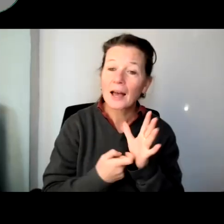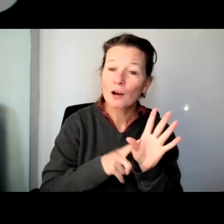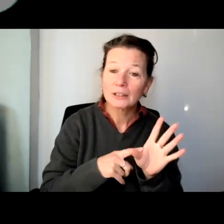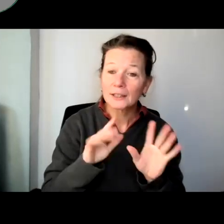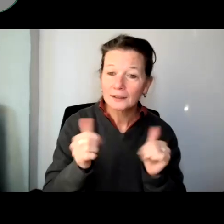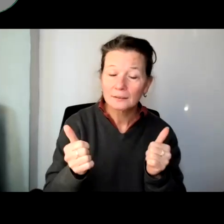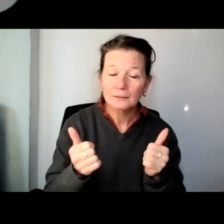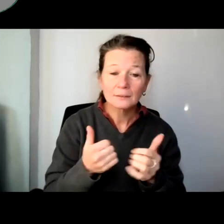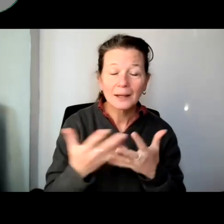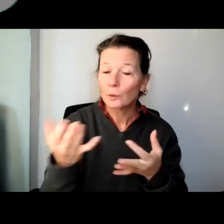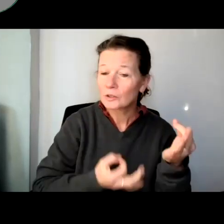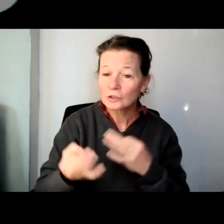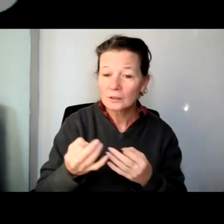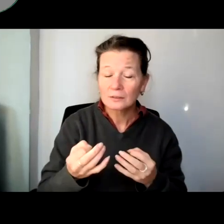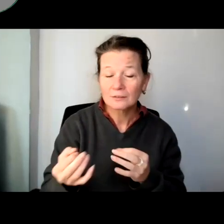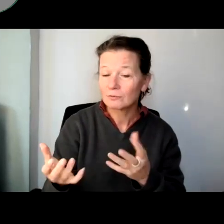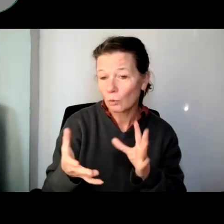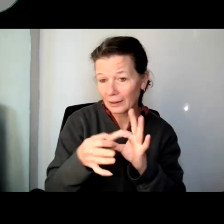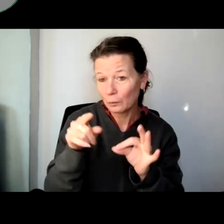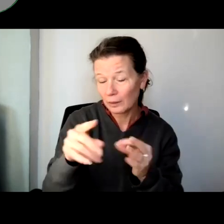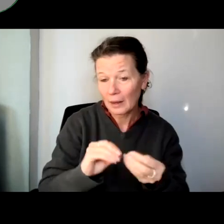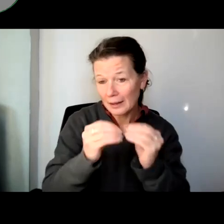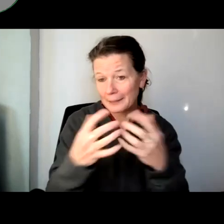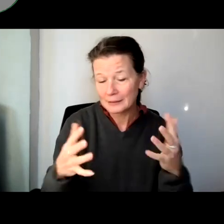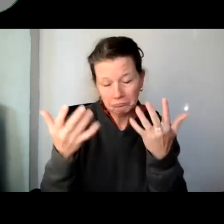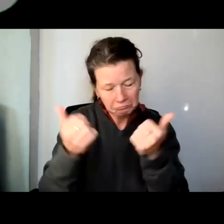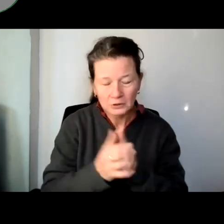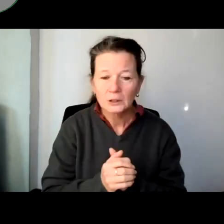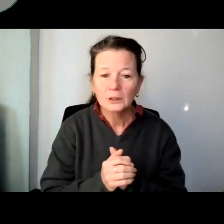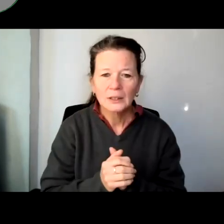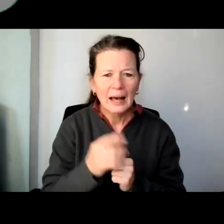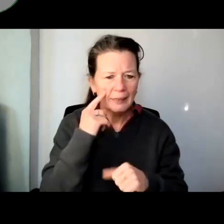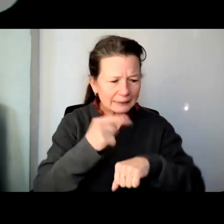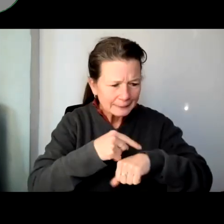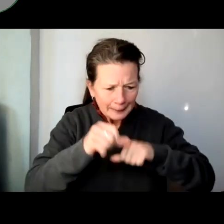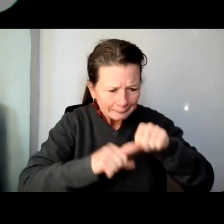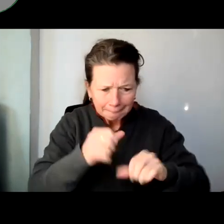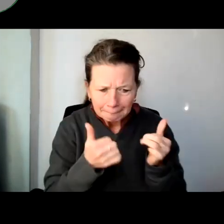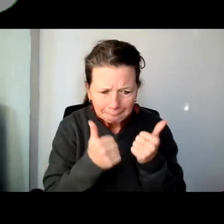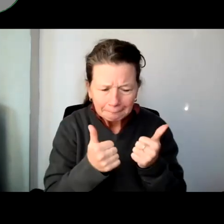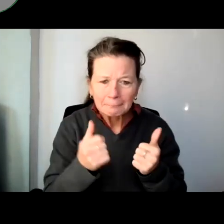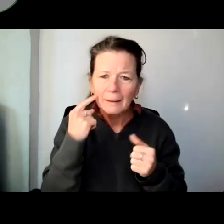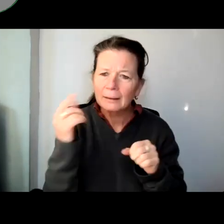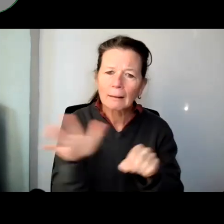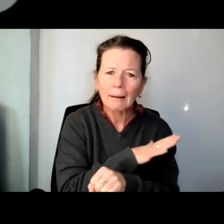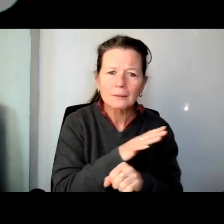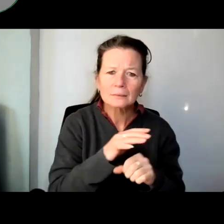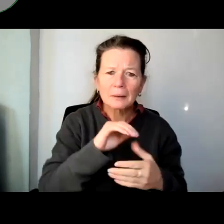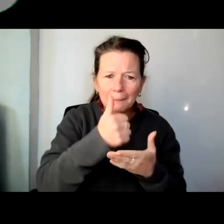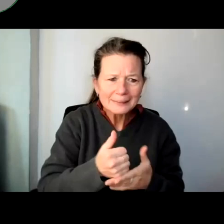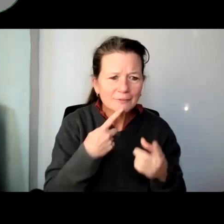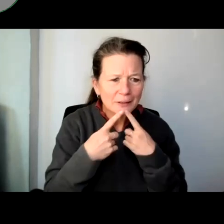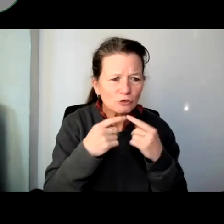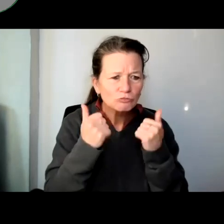about Unlimited. So without further ado, I think we're on schedule. I think we've covered all the bases. I hope